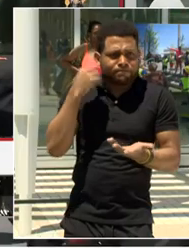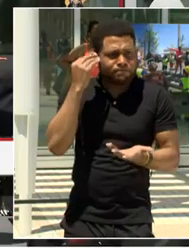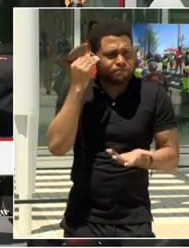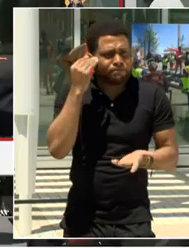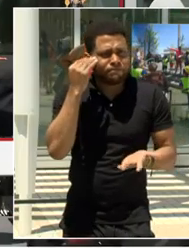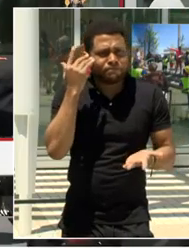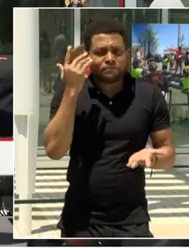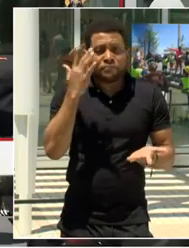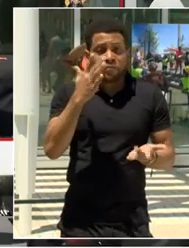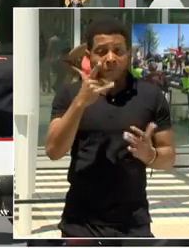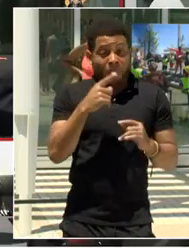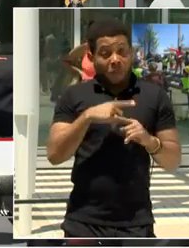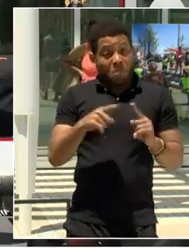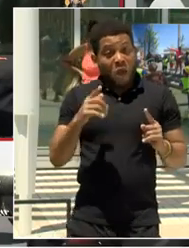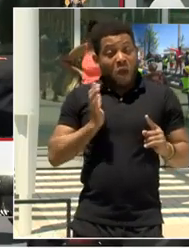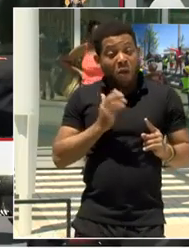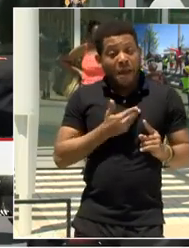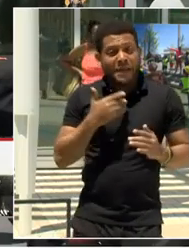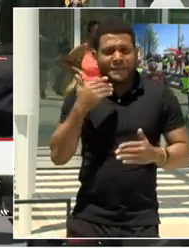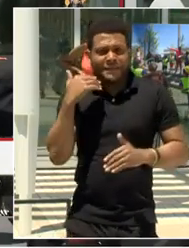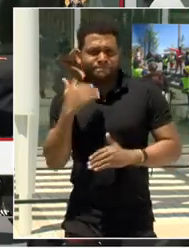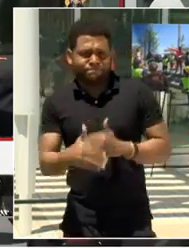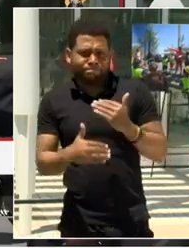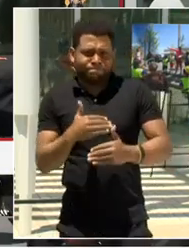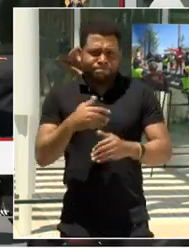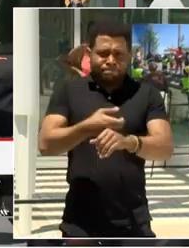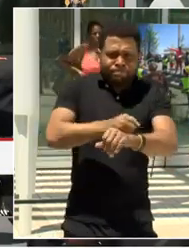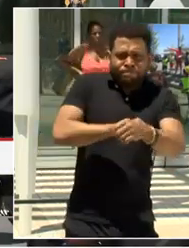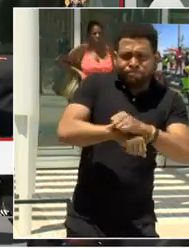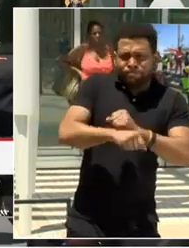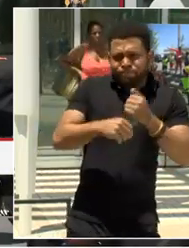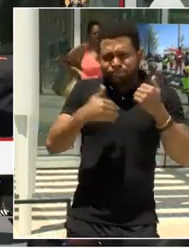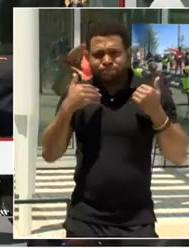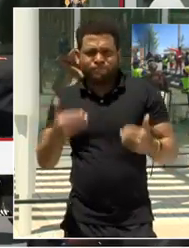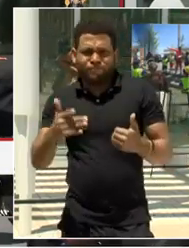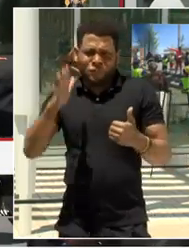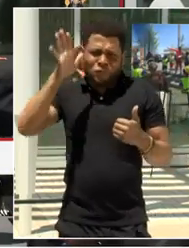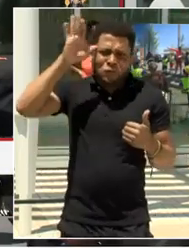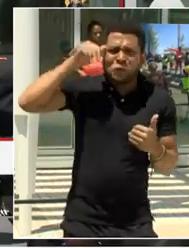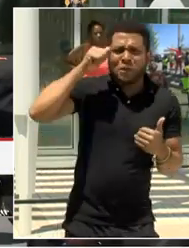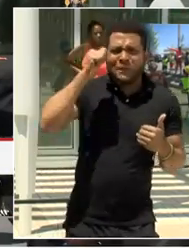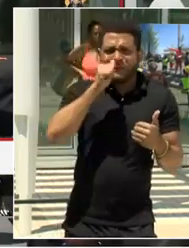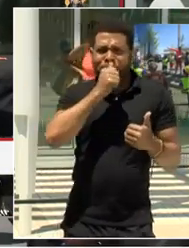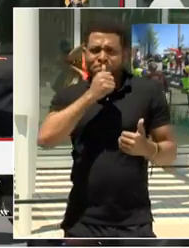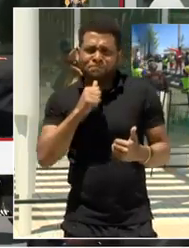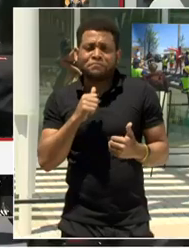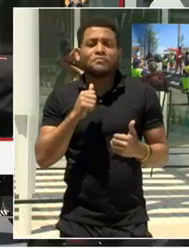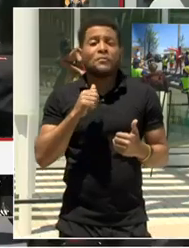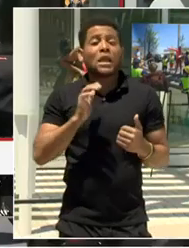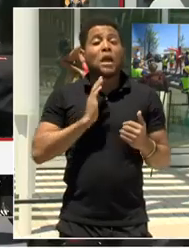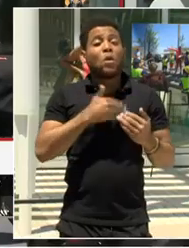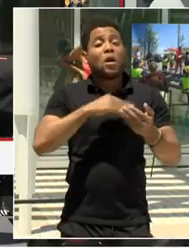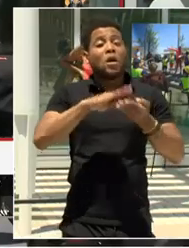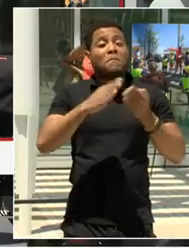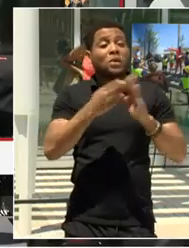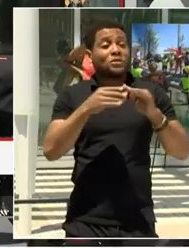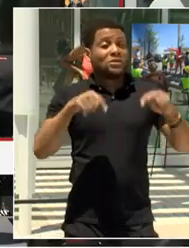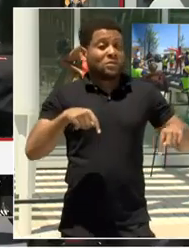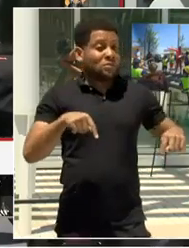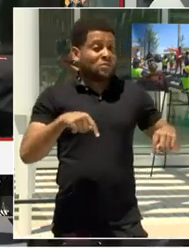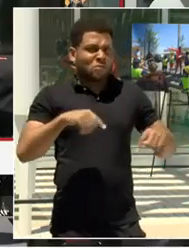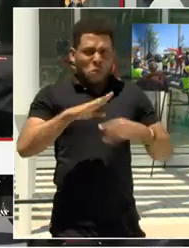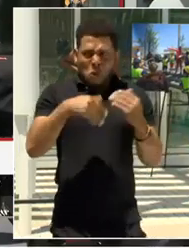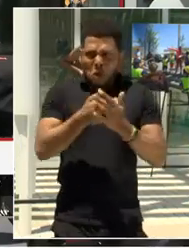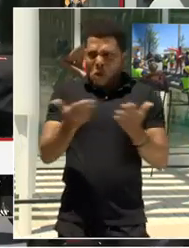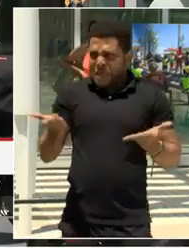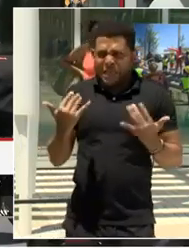resilience, and dedication of a tremendous community, we are all here today. And so